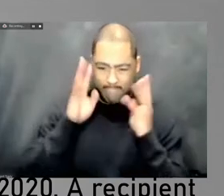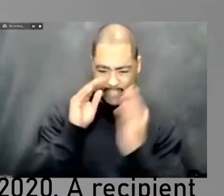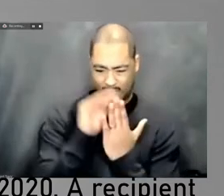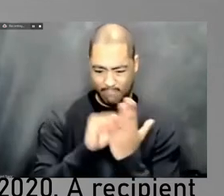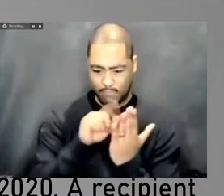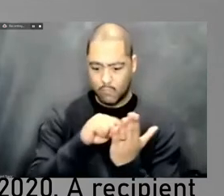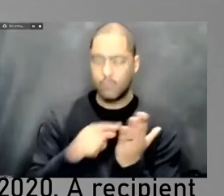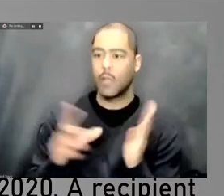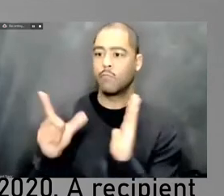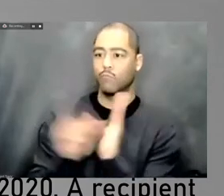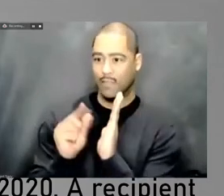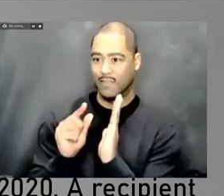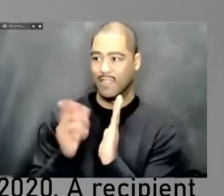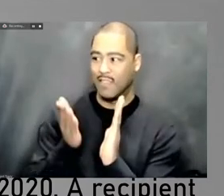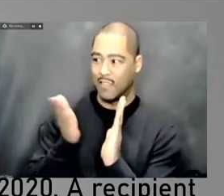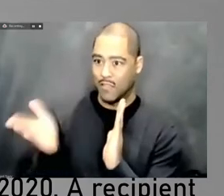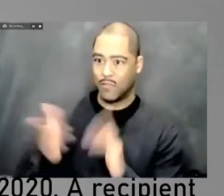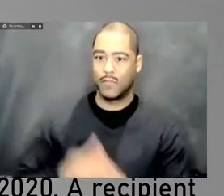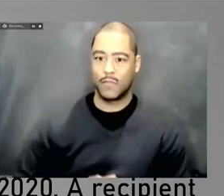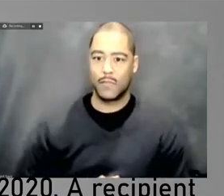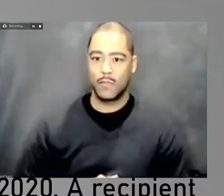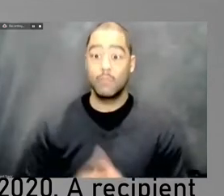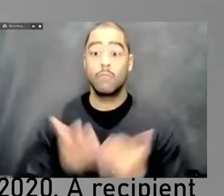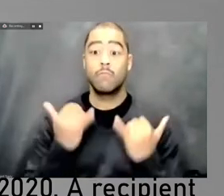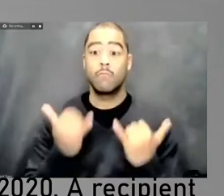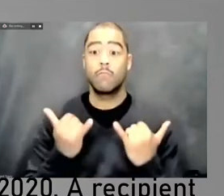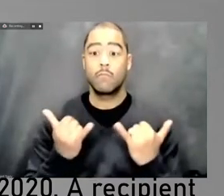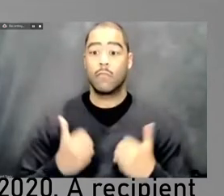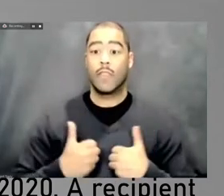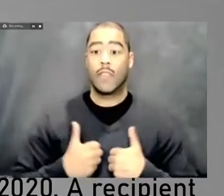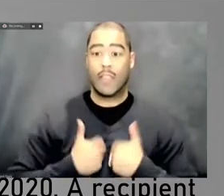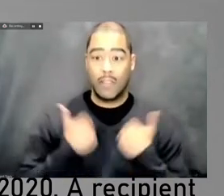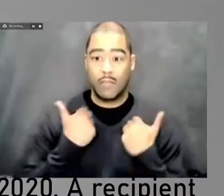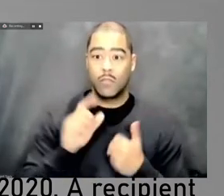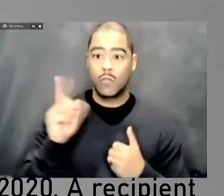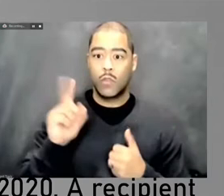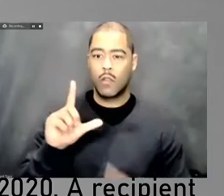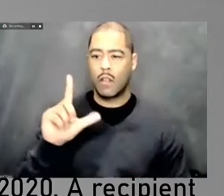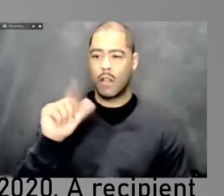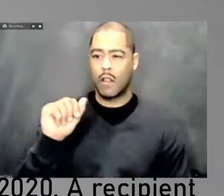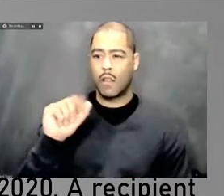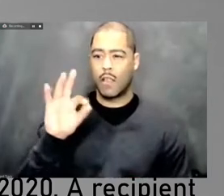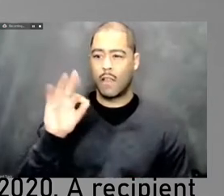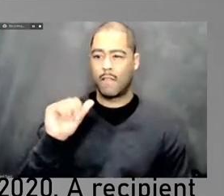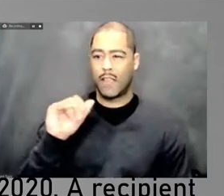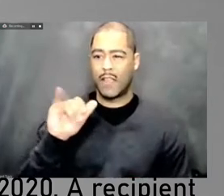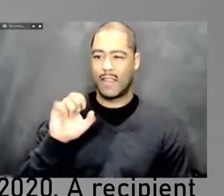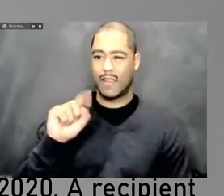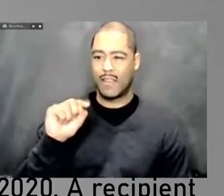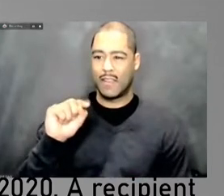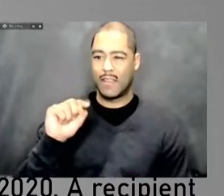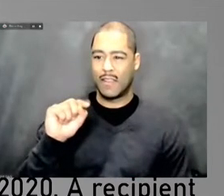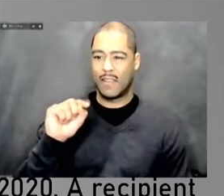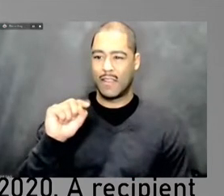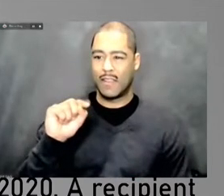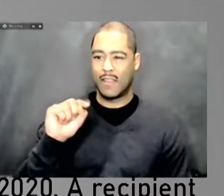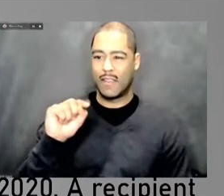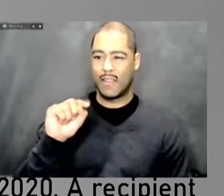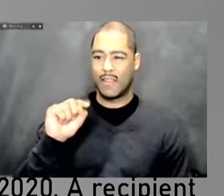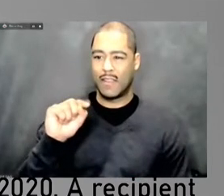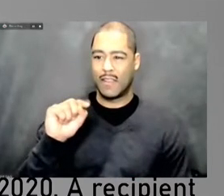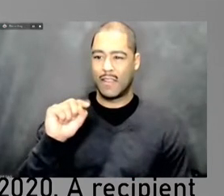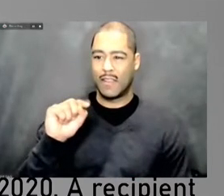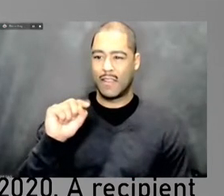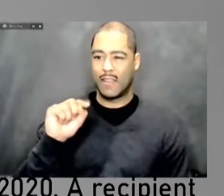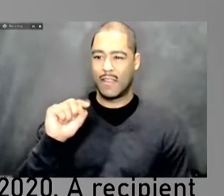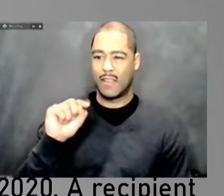serves and lives in Lafayette with her two teenage daughters. And her experience includes being